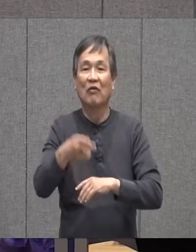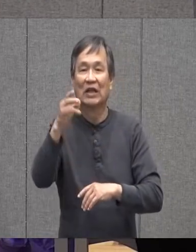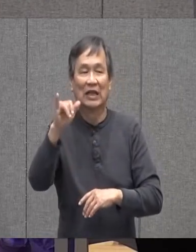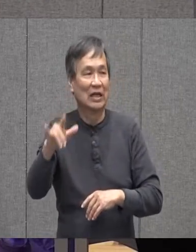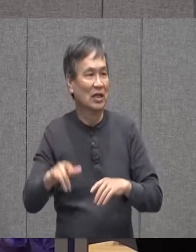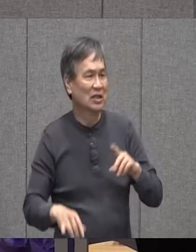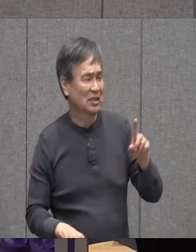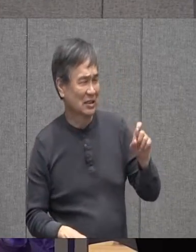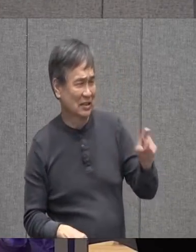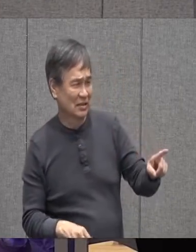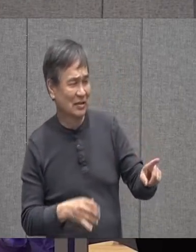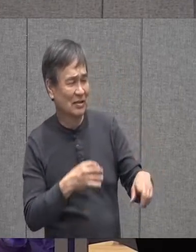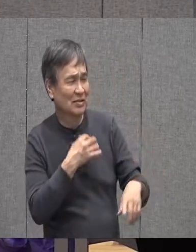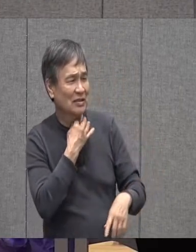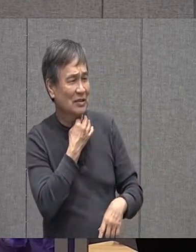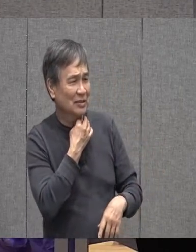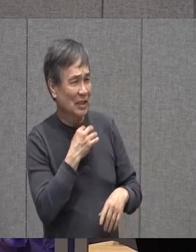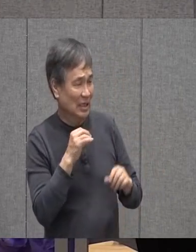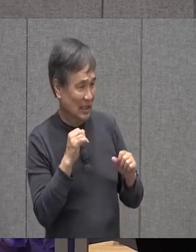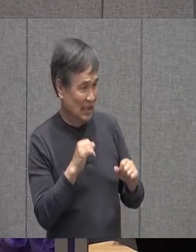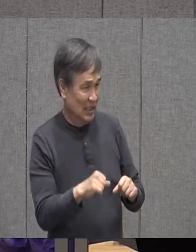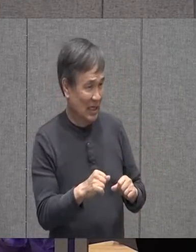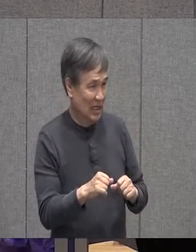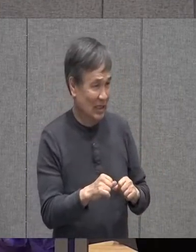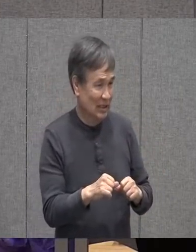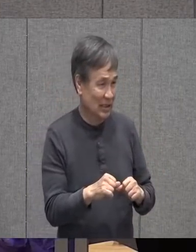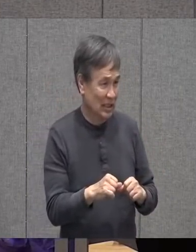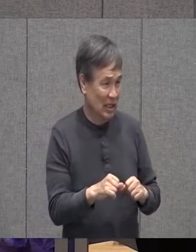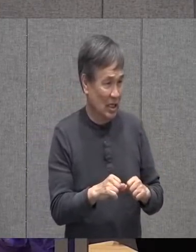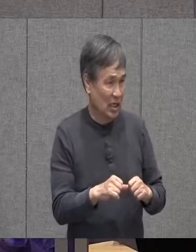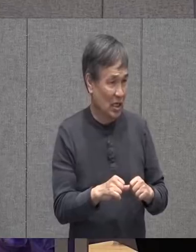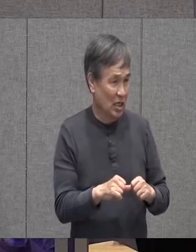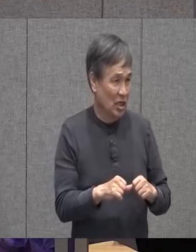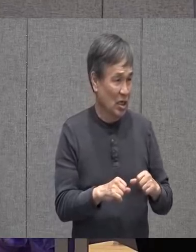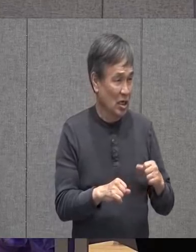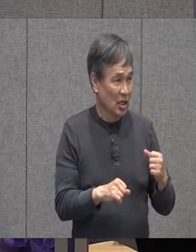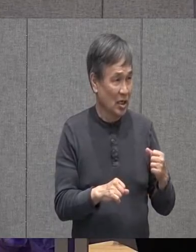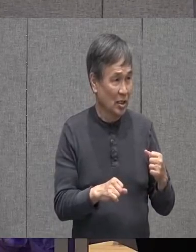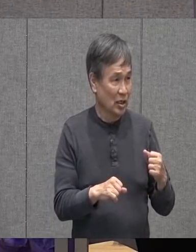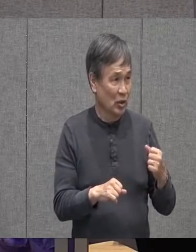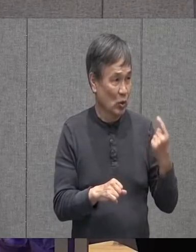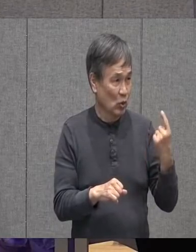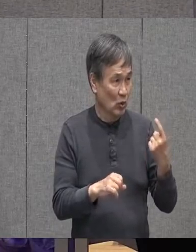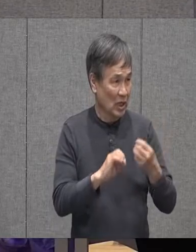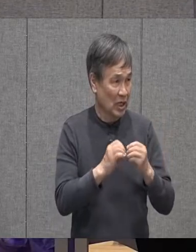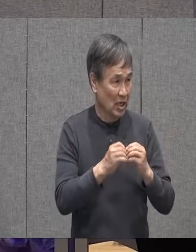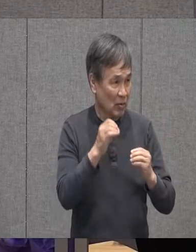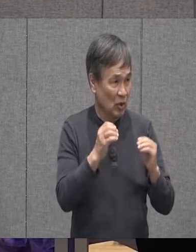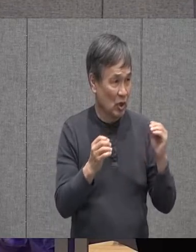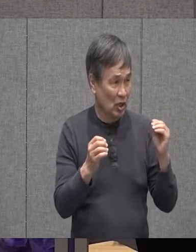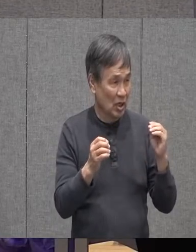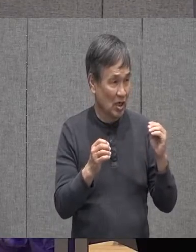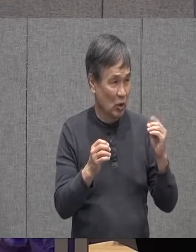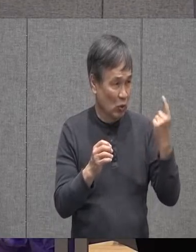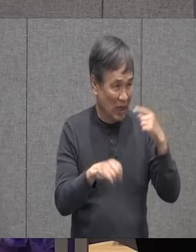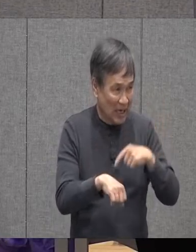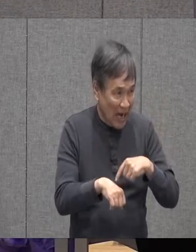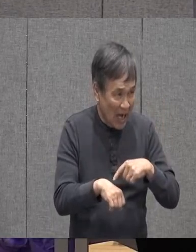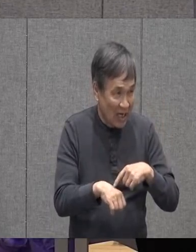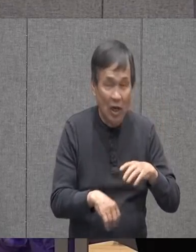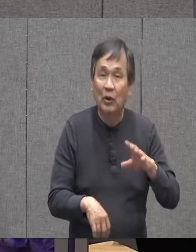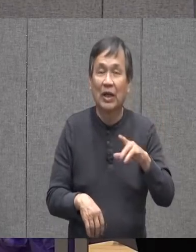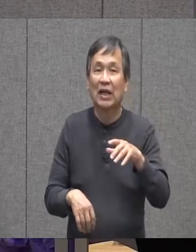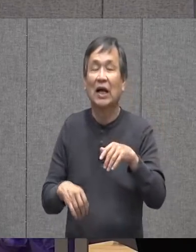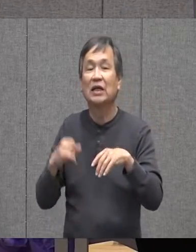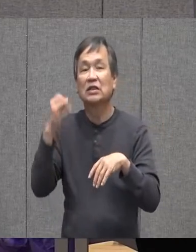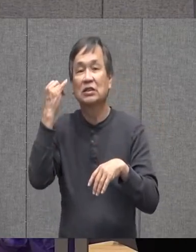Sears? Yes. Can I reuse dice? Like, can I use one number more than one time? No. So if there comes a